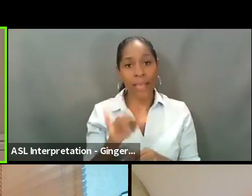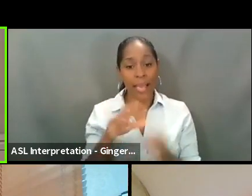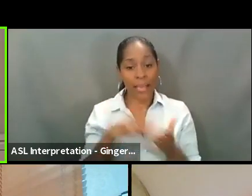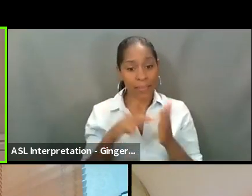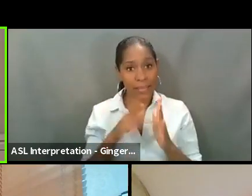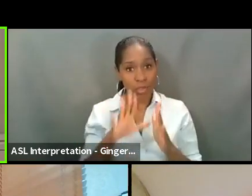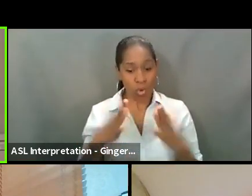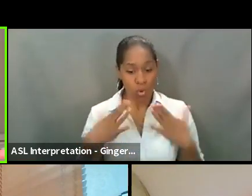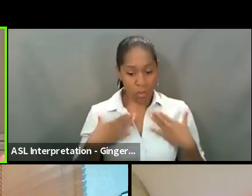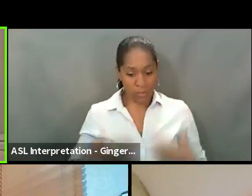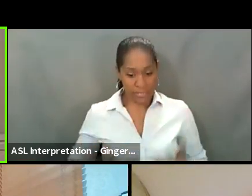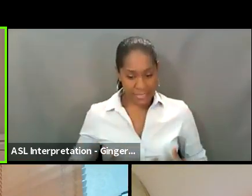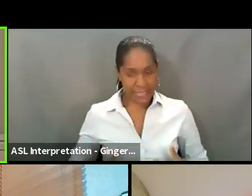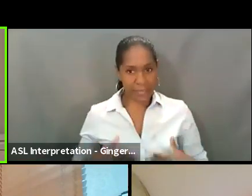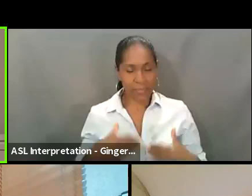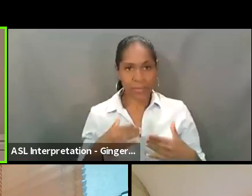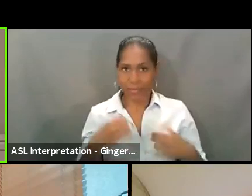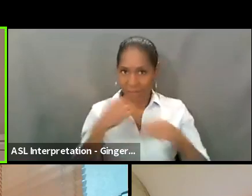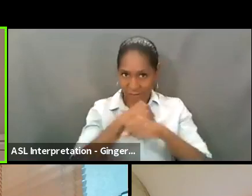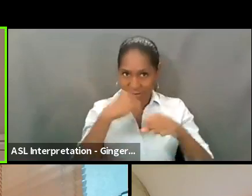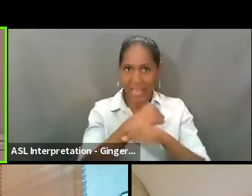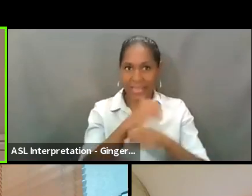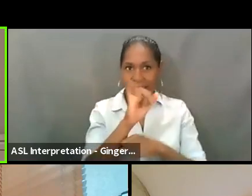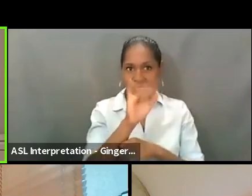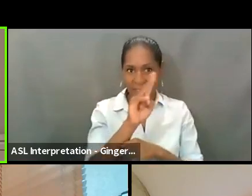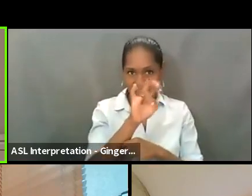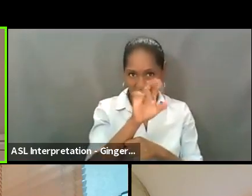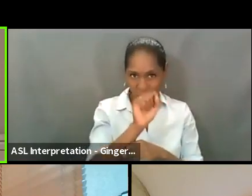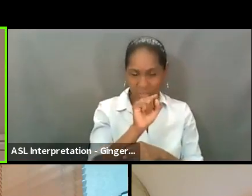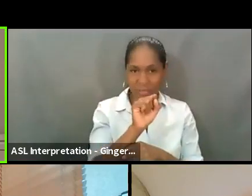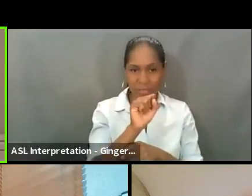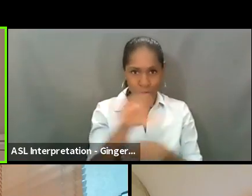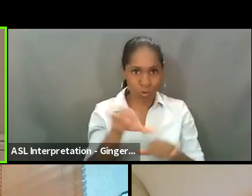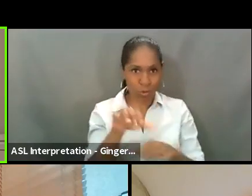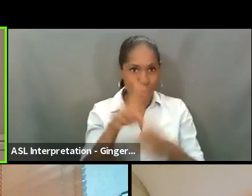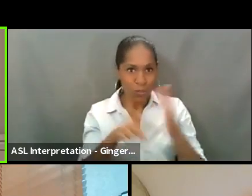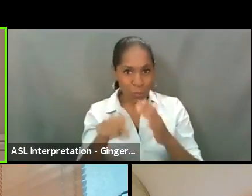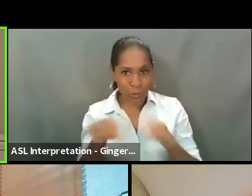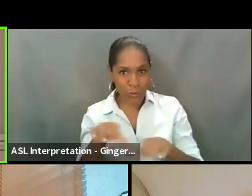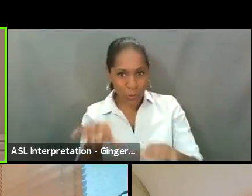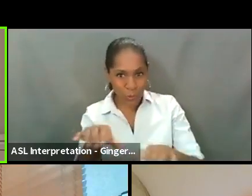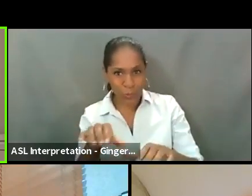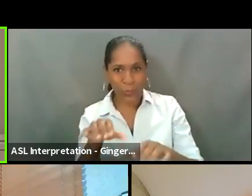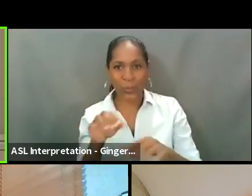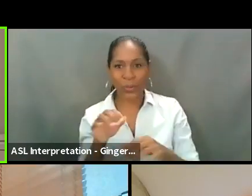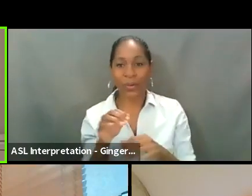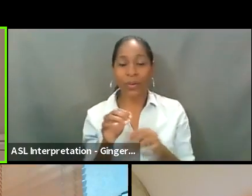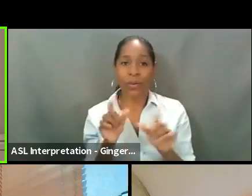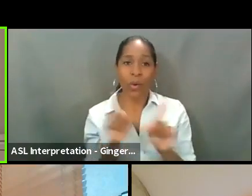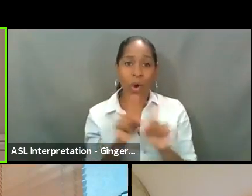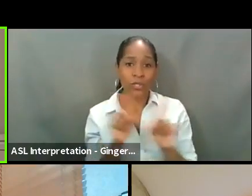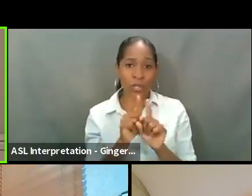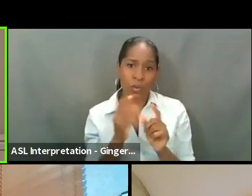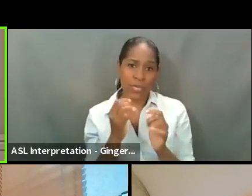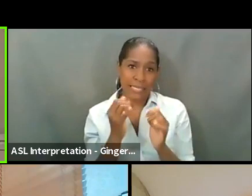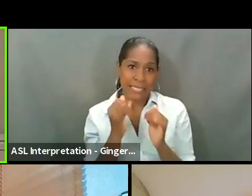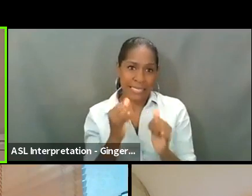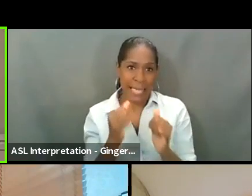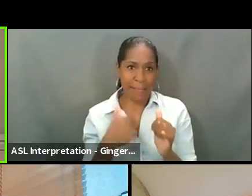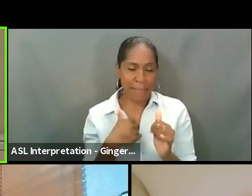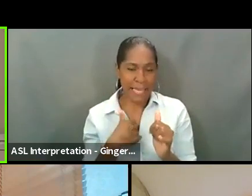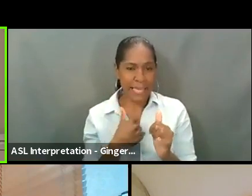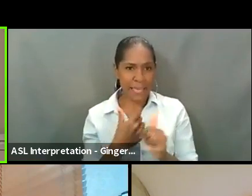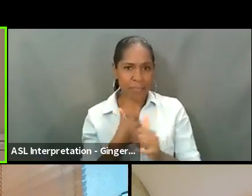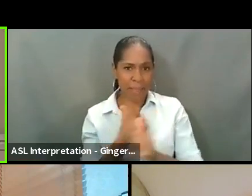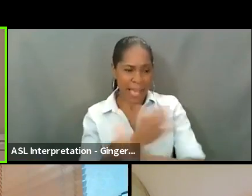is doing what it's supposed to do. And you might also, like I have a very sore muscle.